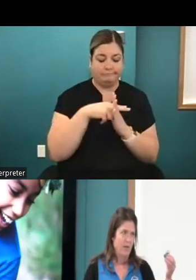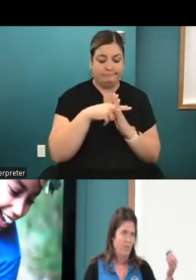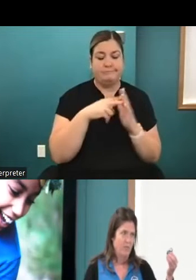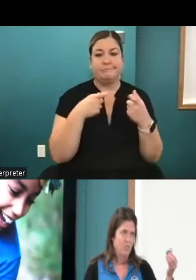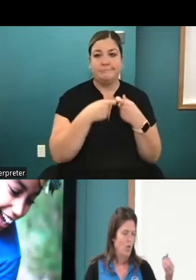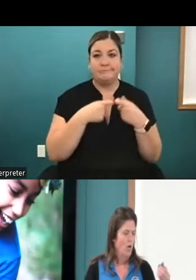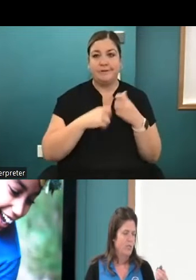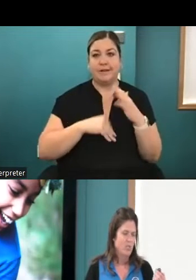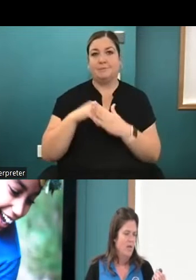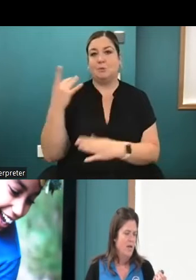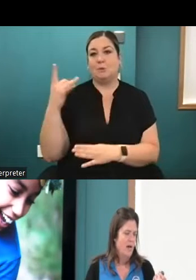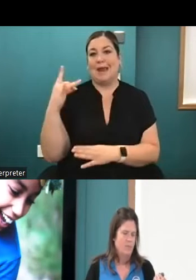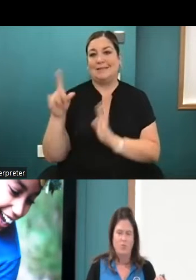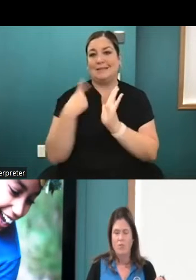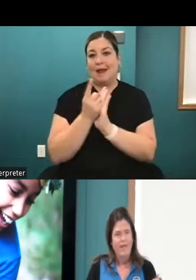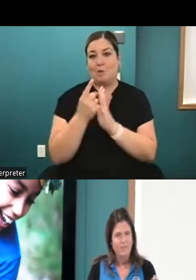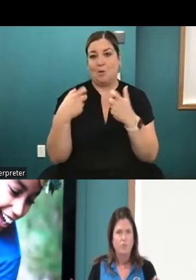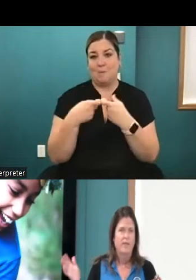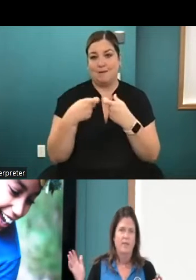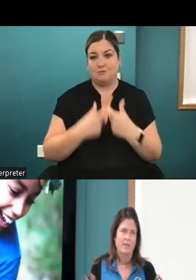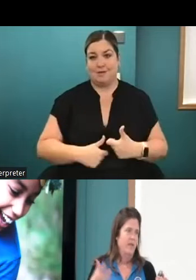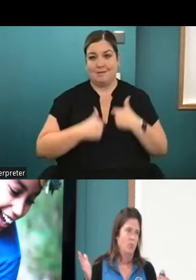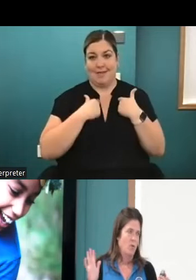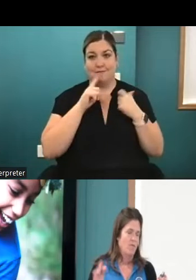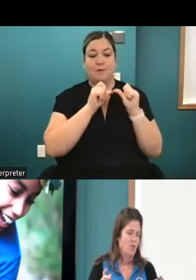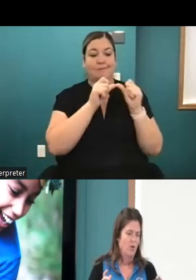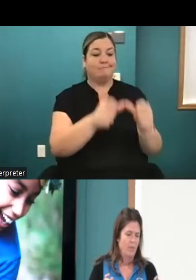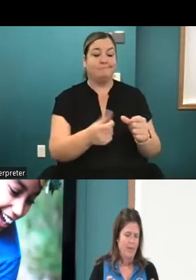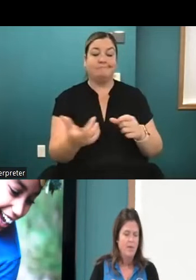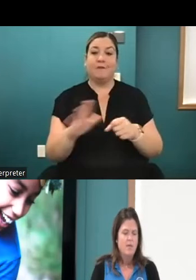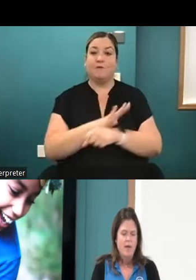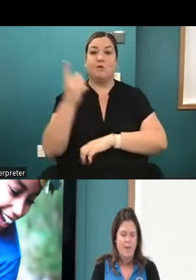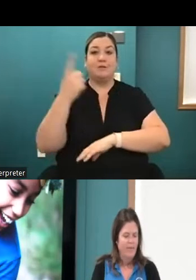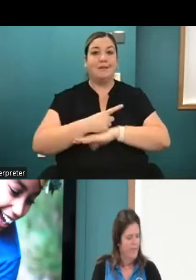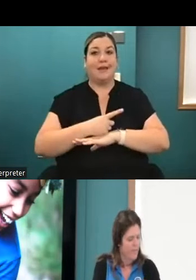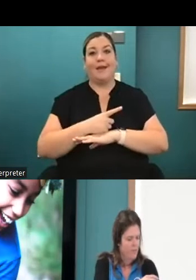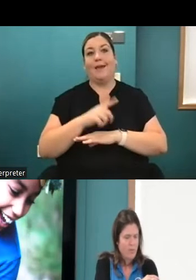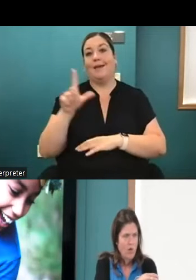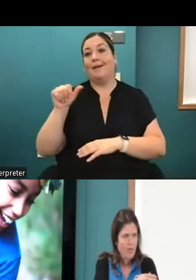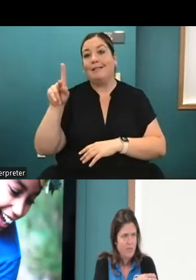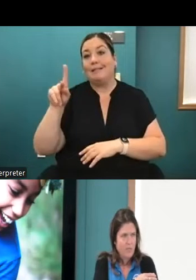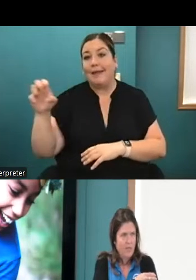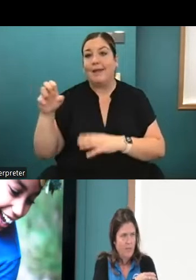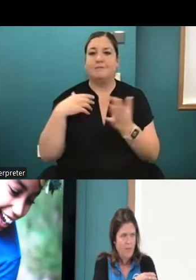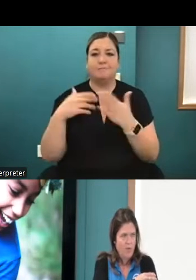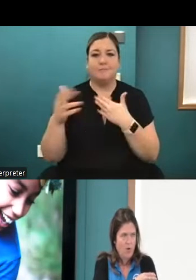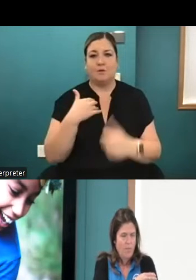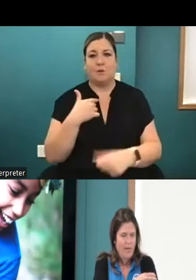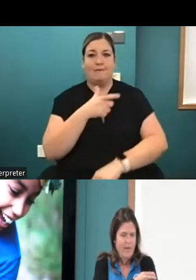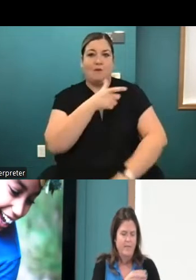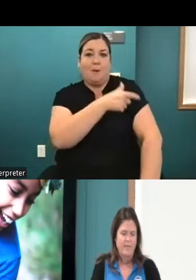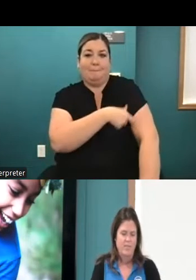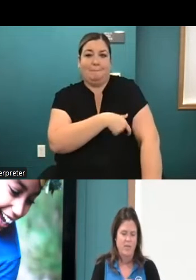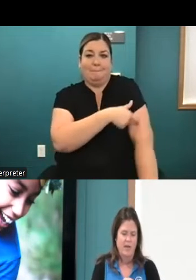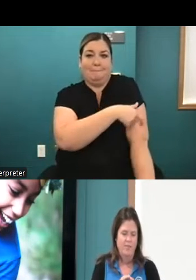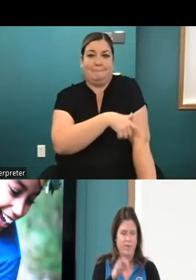battery life when it's charged, so it will last the full day at the lake or wherever you're going. But it comes with an armband, so they can clip it on their